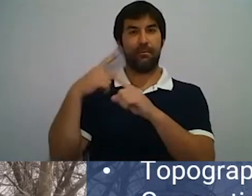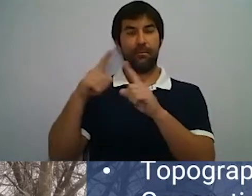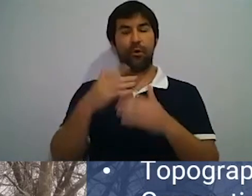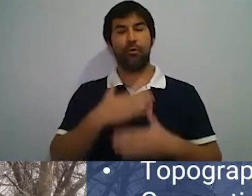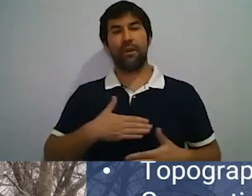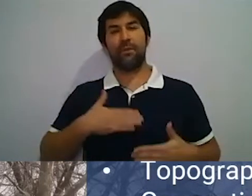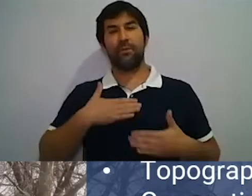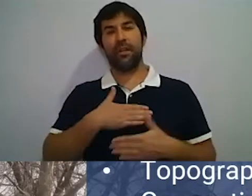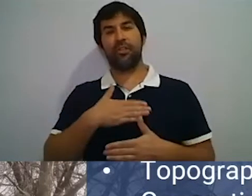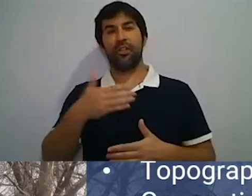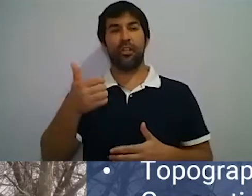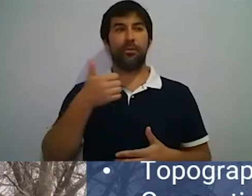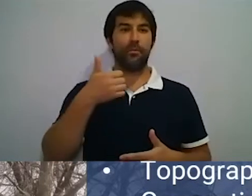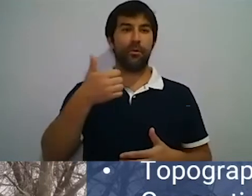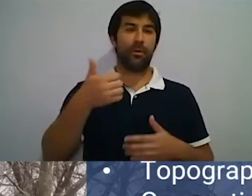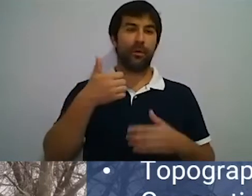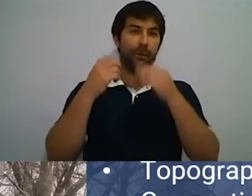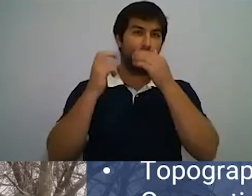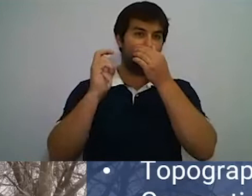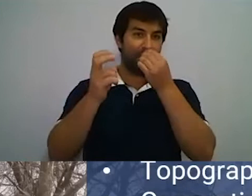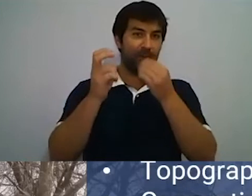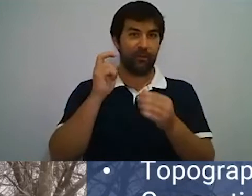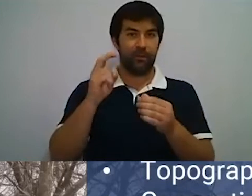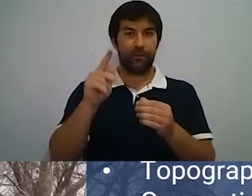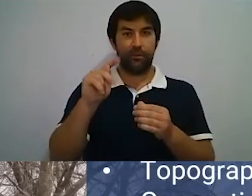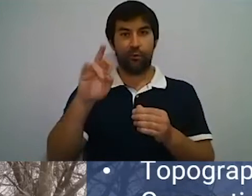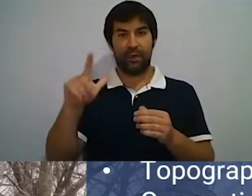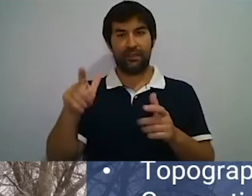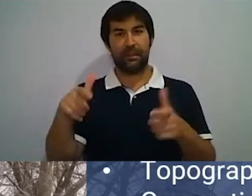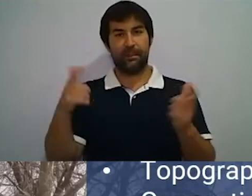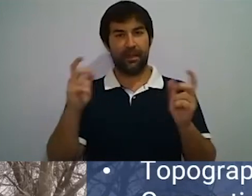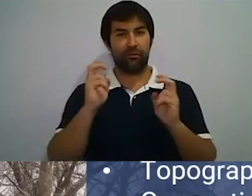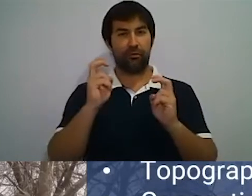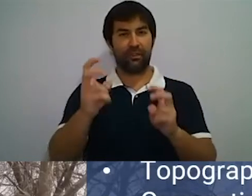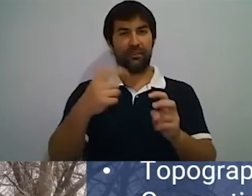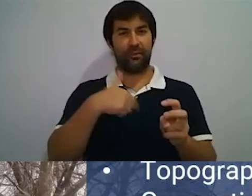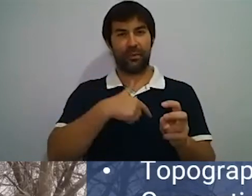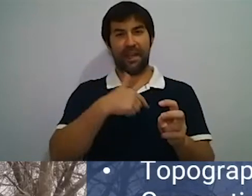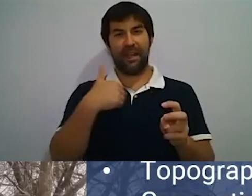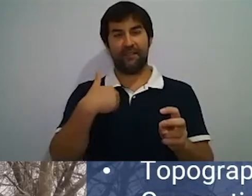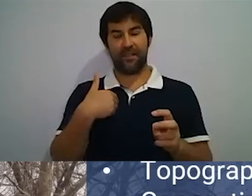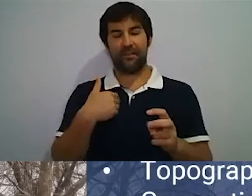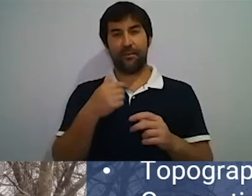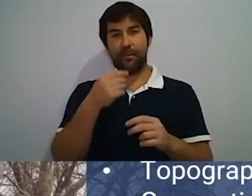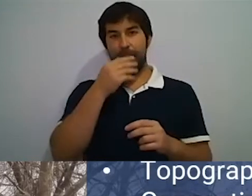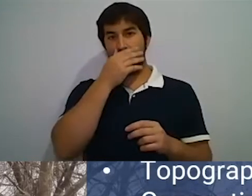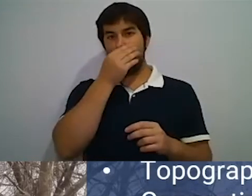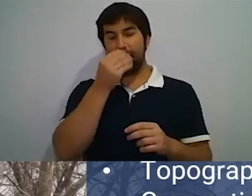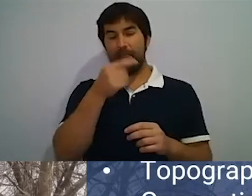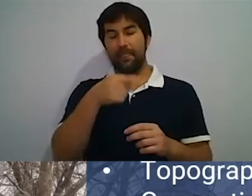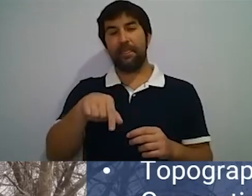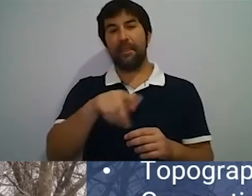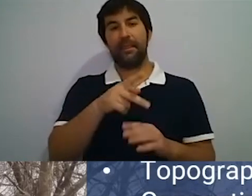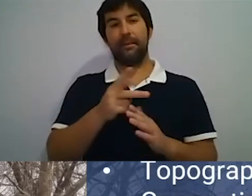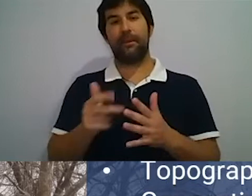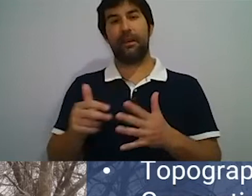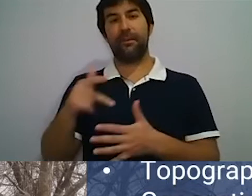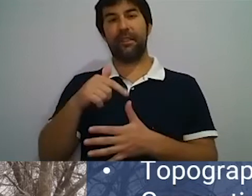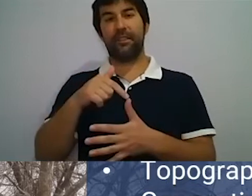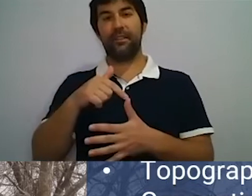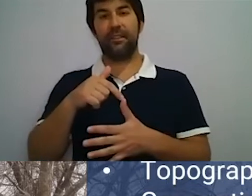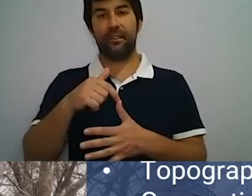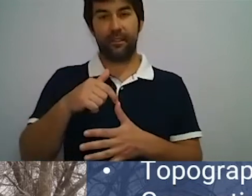screen. So I'm the director of the Department of Mobility and Infrastructure. Also online with us is Michael